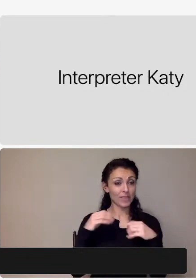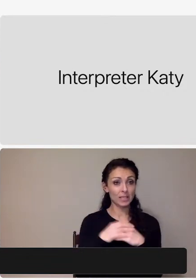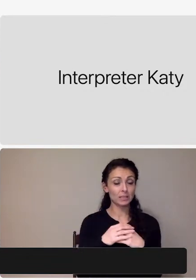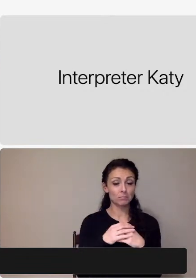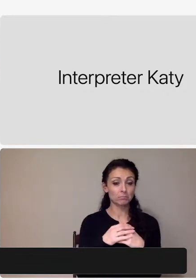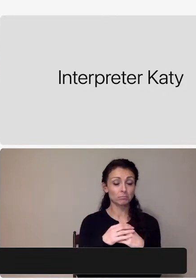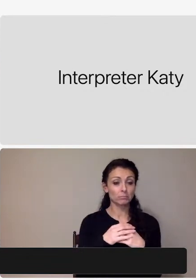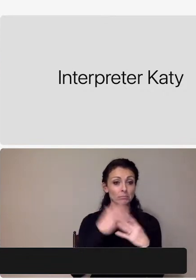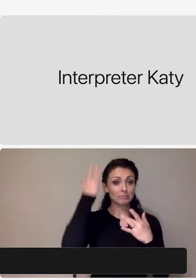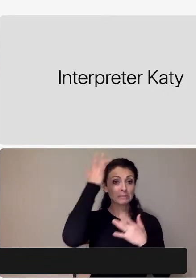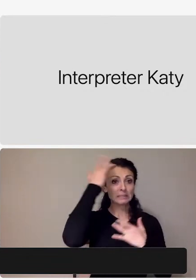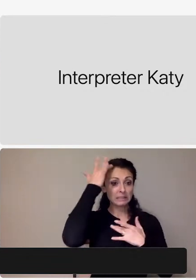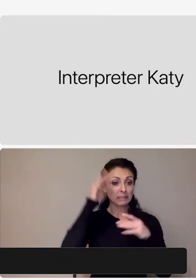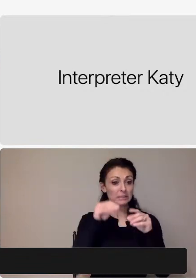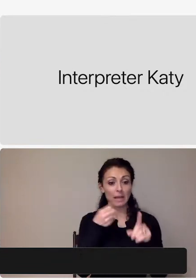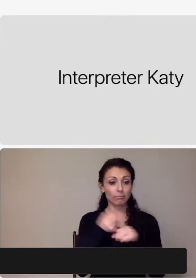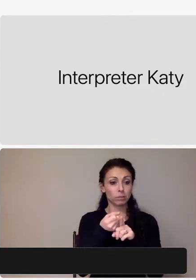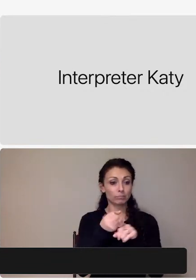all